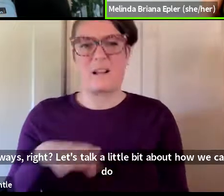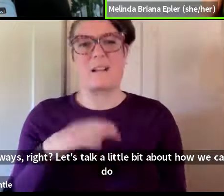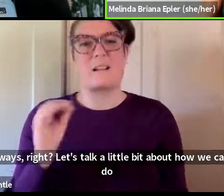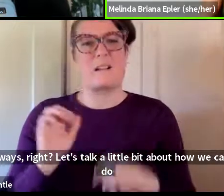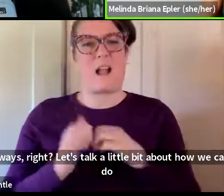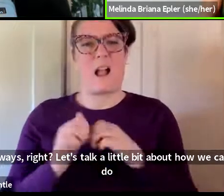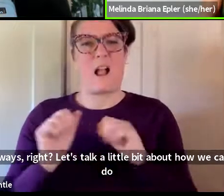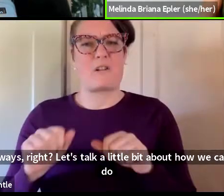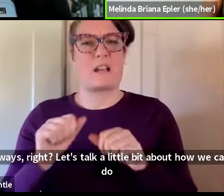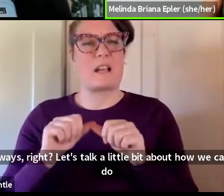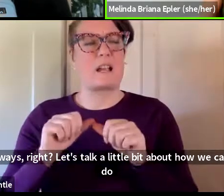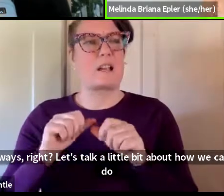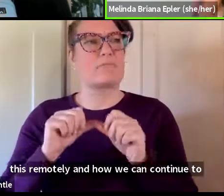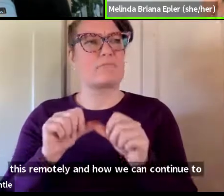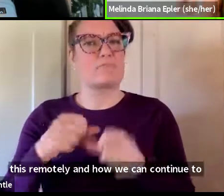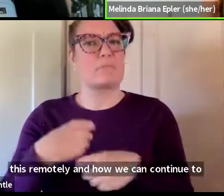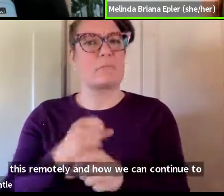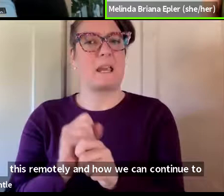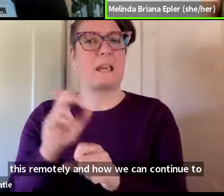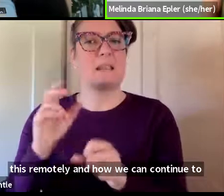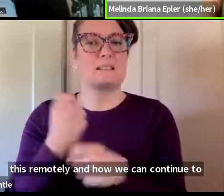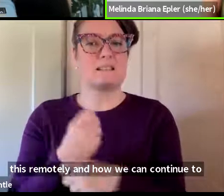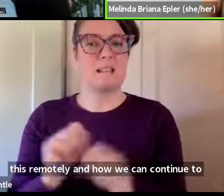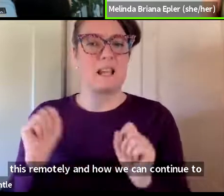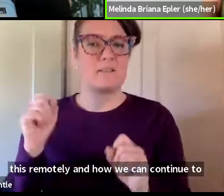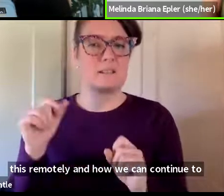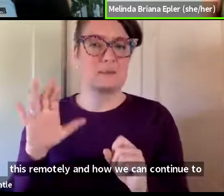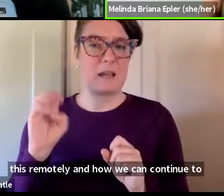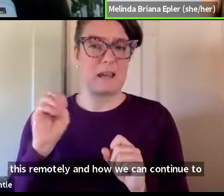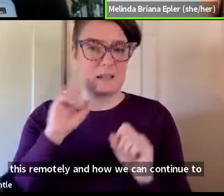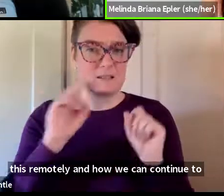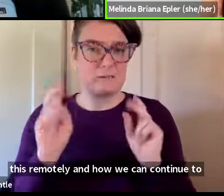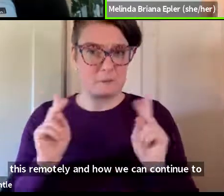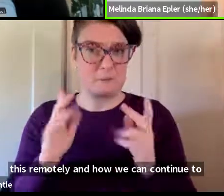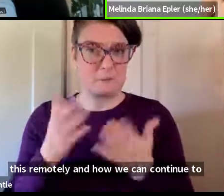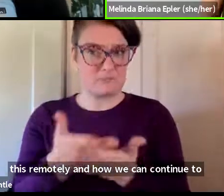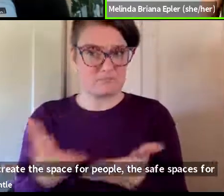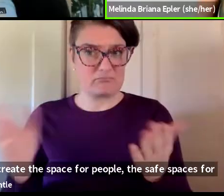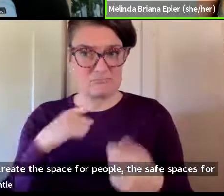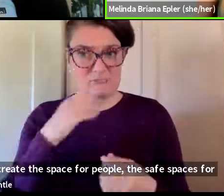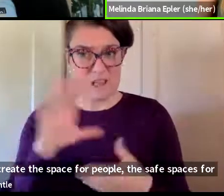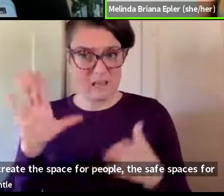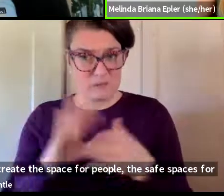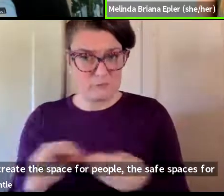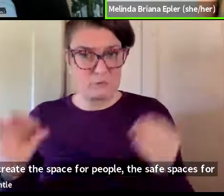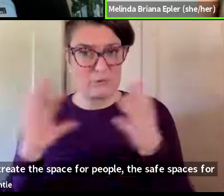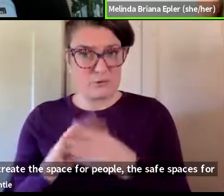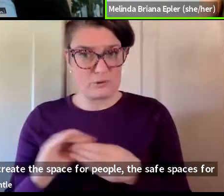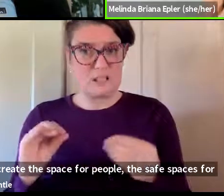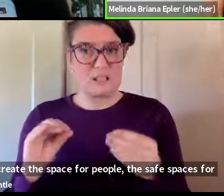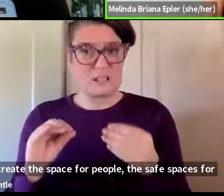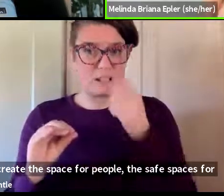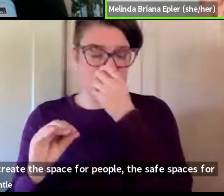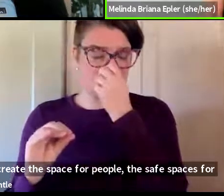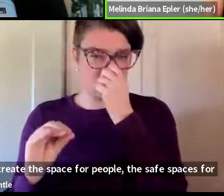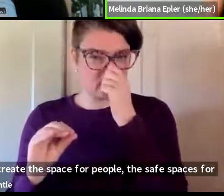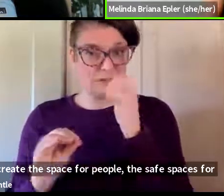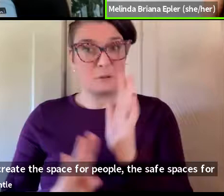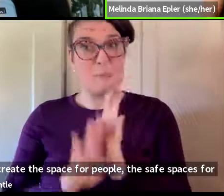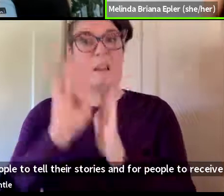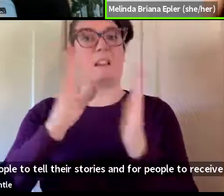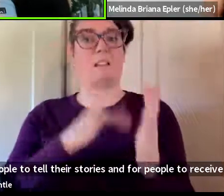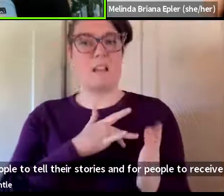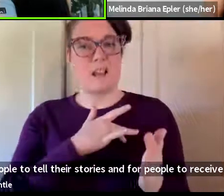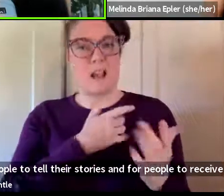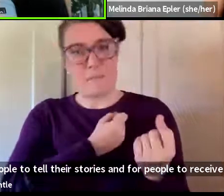create the space for people, the safe spaces for people to tell their stories, and for people to receive those stories, and build the empathy and